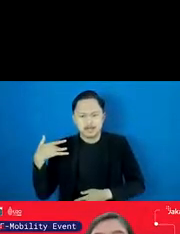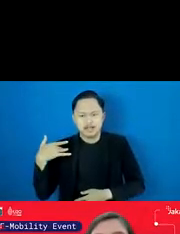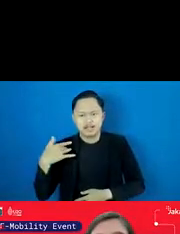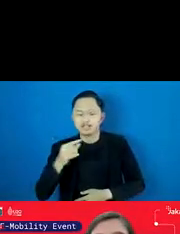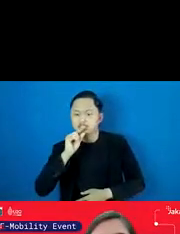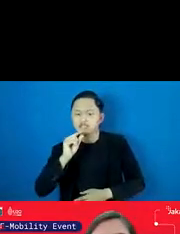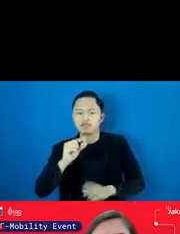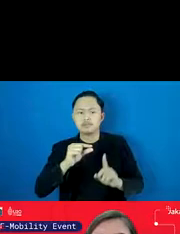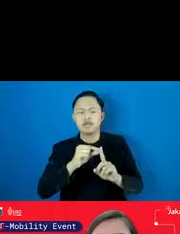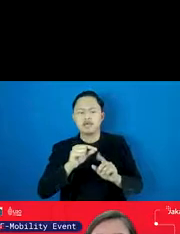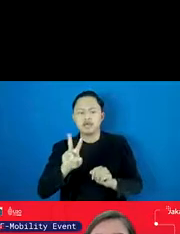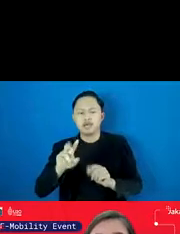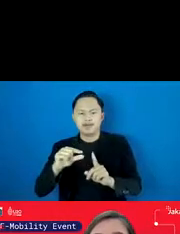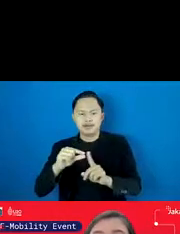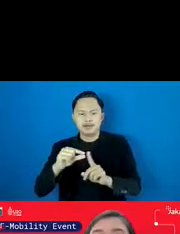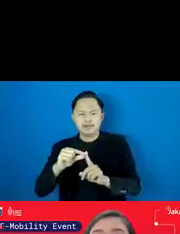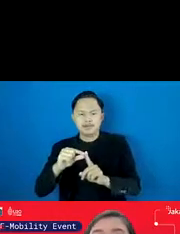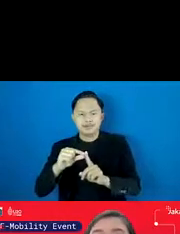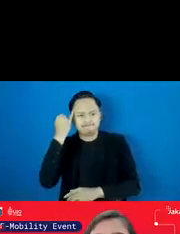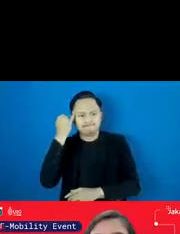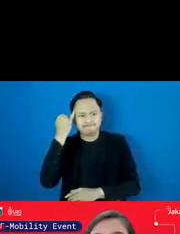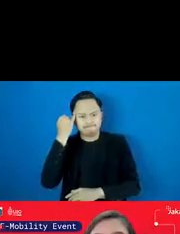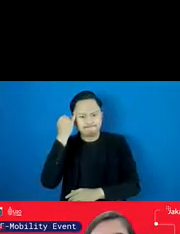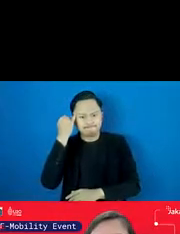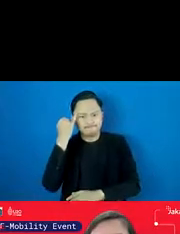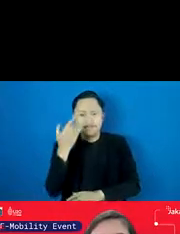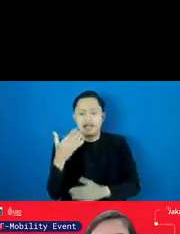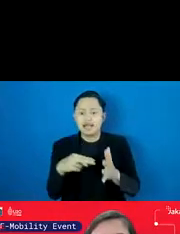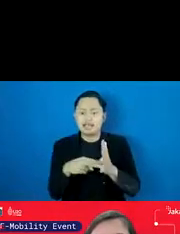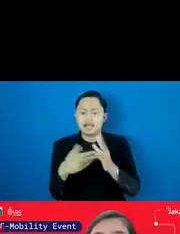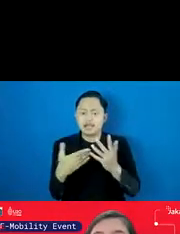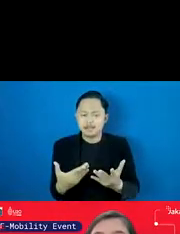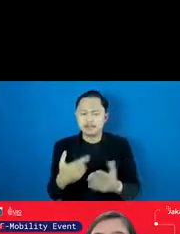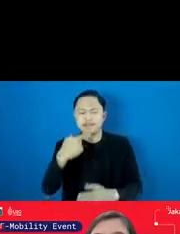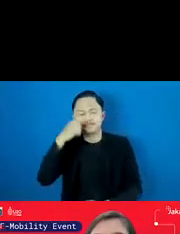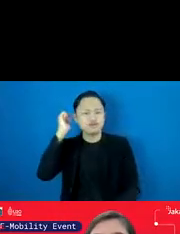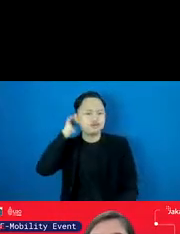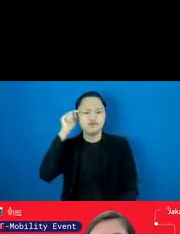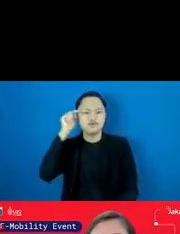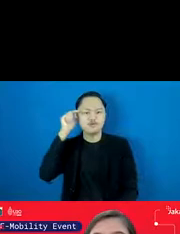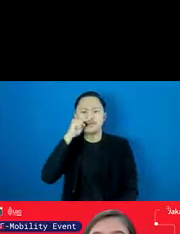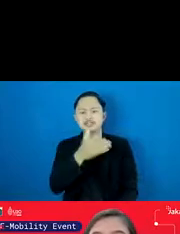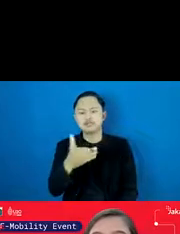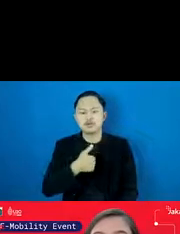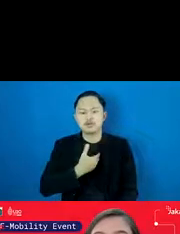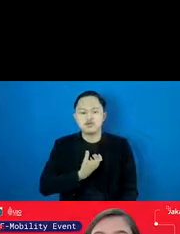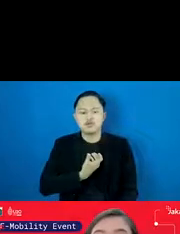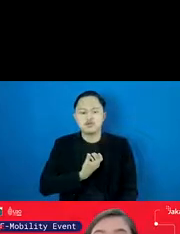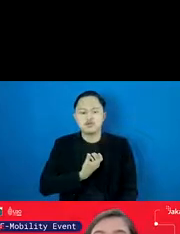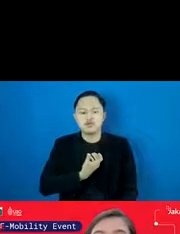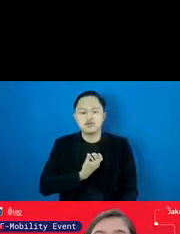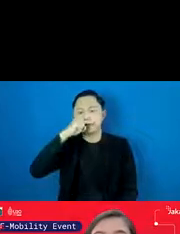peer-to-peer knowledge exchange. So without further ado, ladies and gentlemen, I would like to invite Mr.